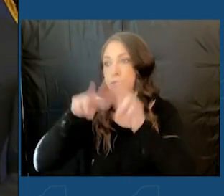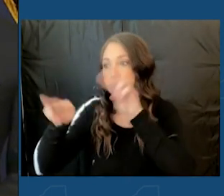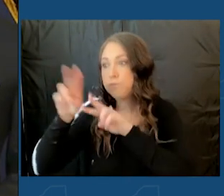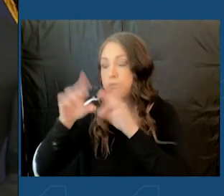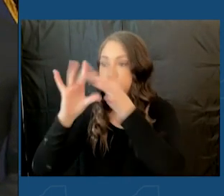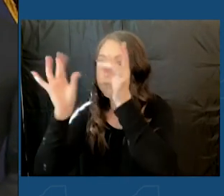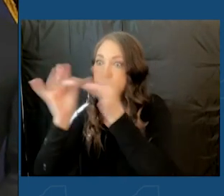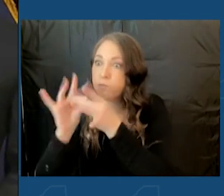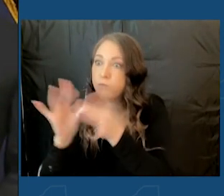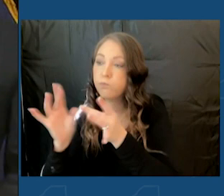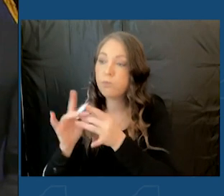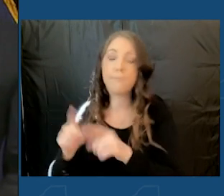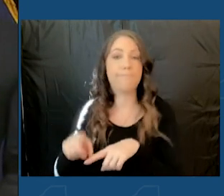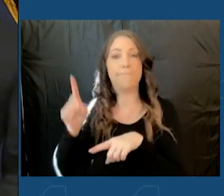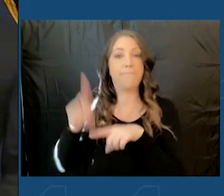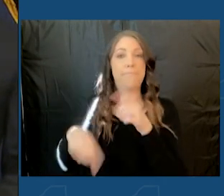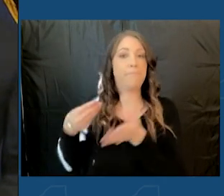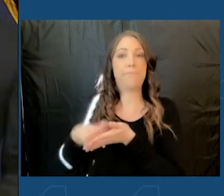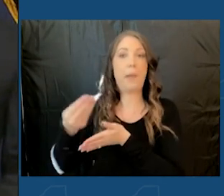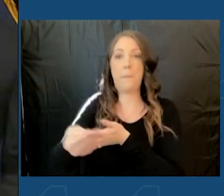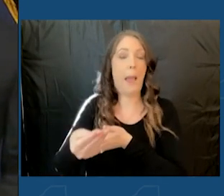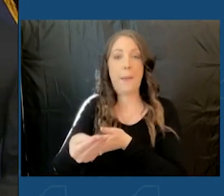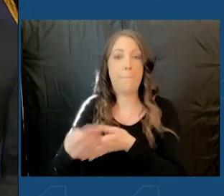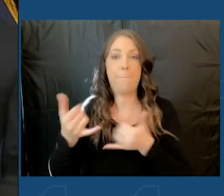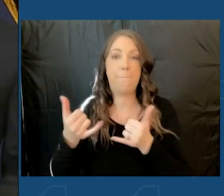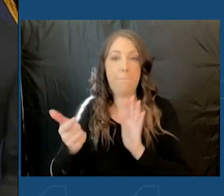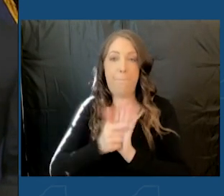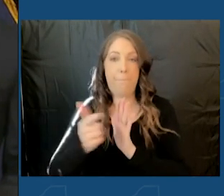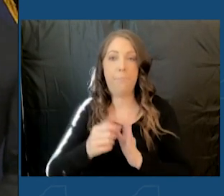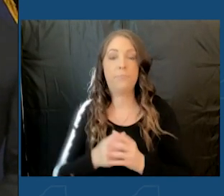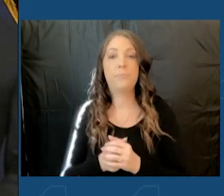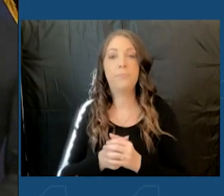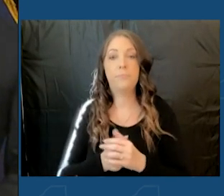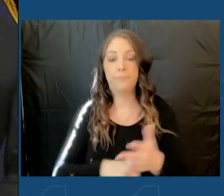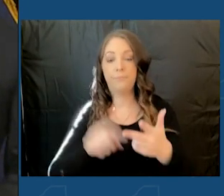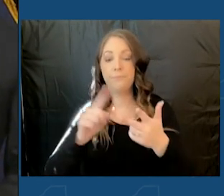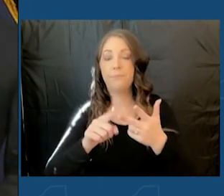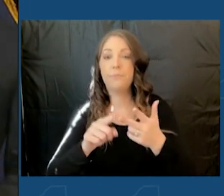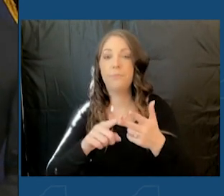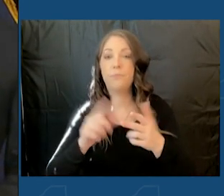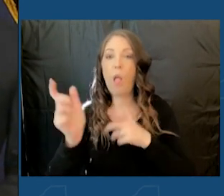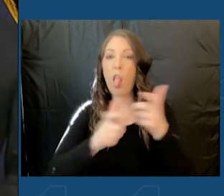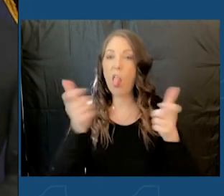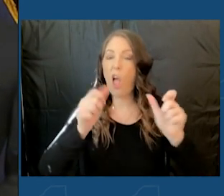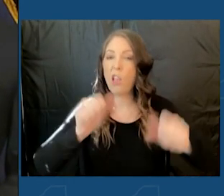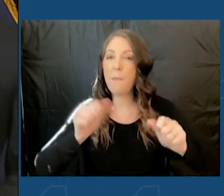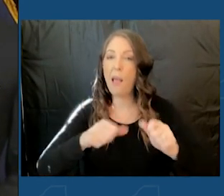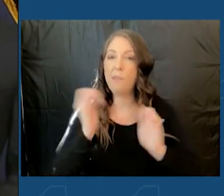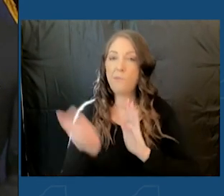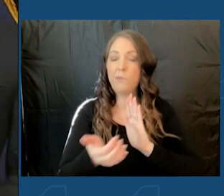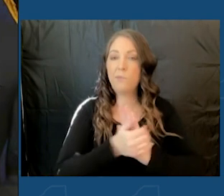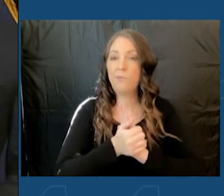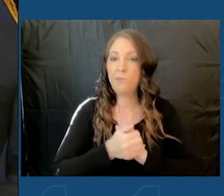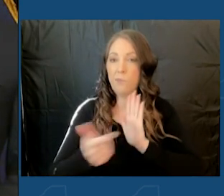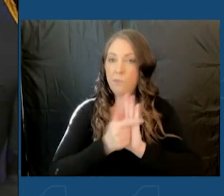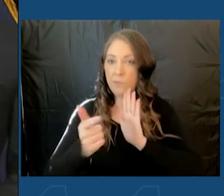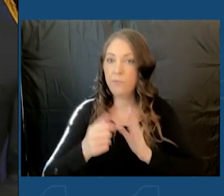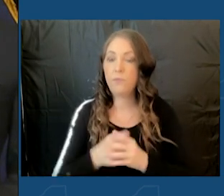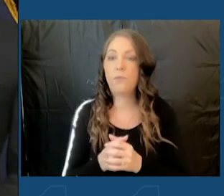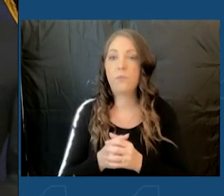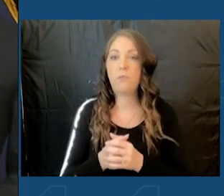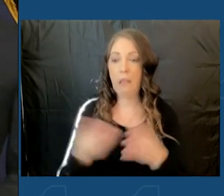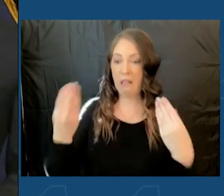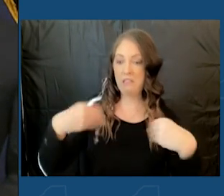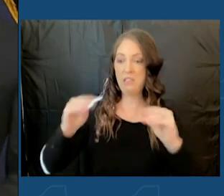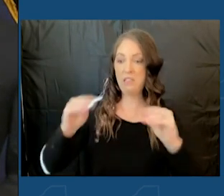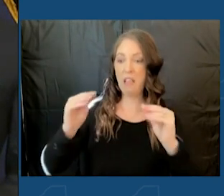They can no longer get their hands on one legally. Banning the large capacity magazines. Banning the sale of body armor. Think about